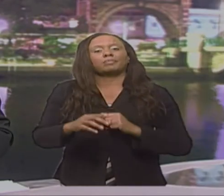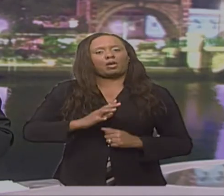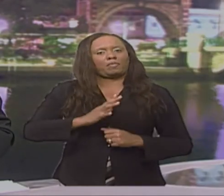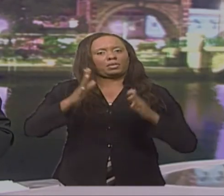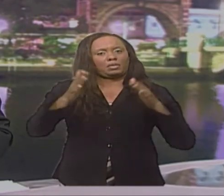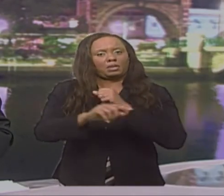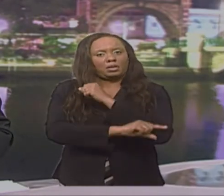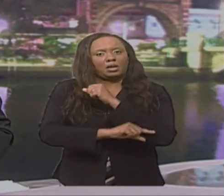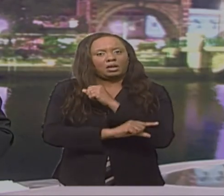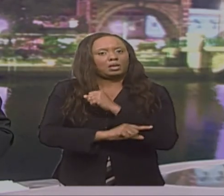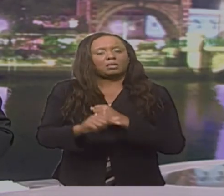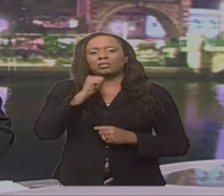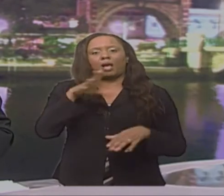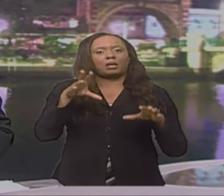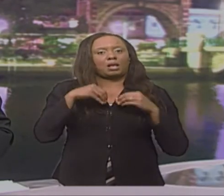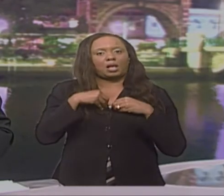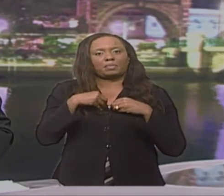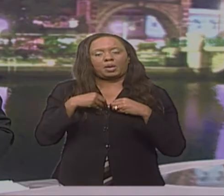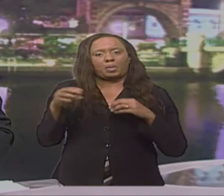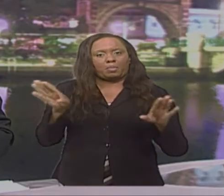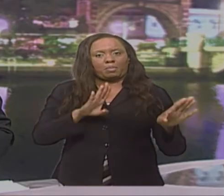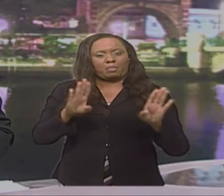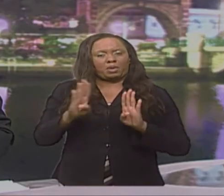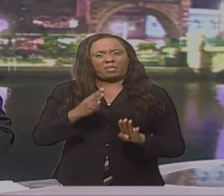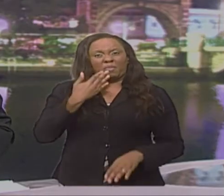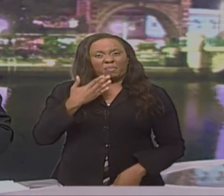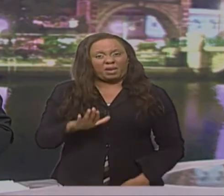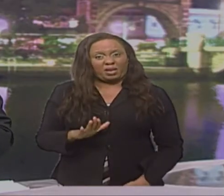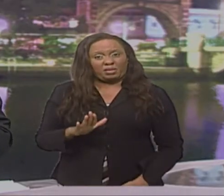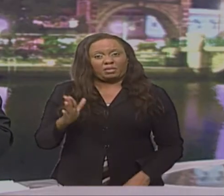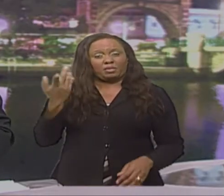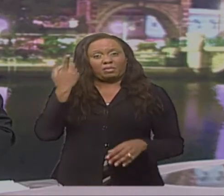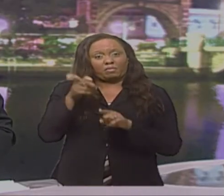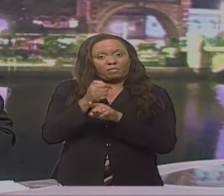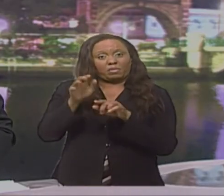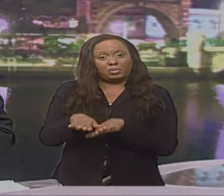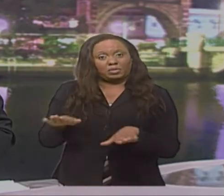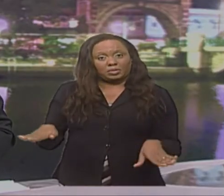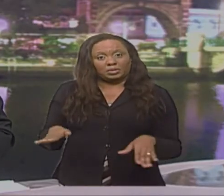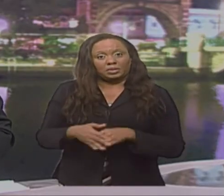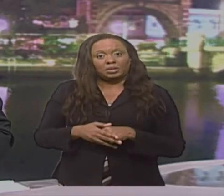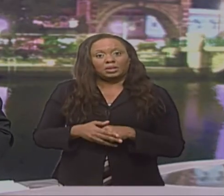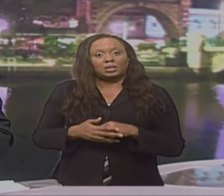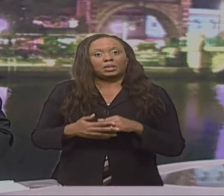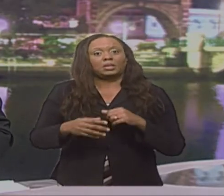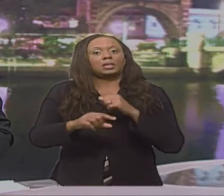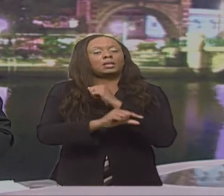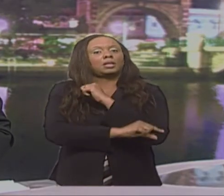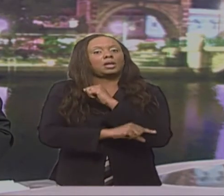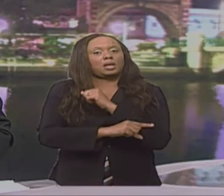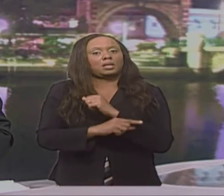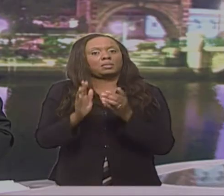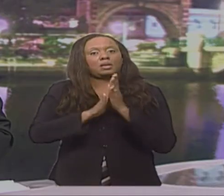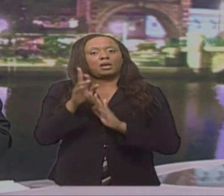approach to lewd behavior by children during Mashramani. The festival was introduced following Guyana gaining Republican status on